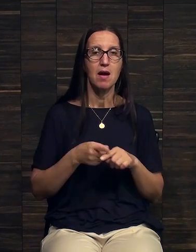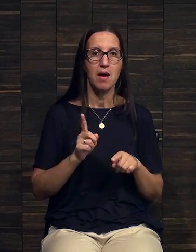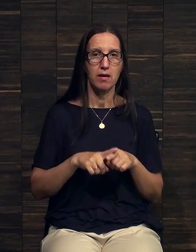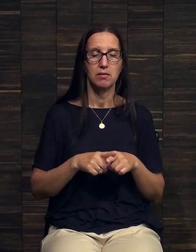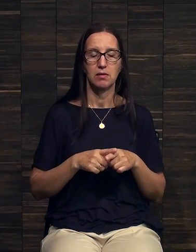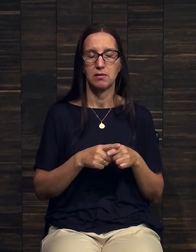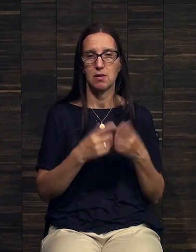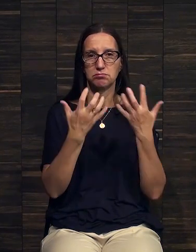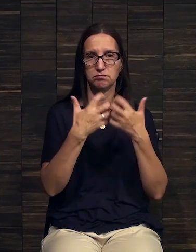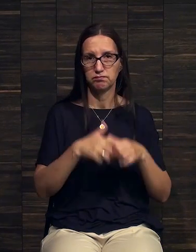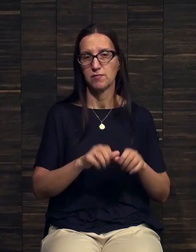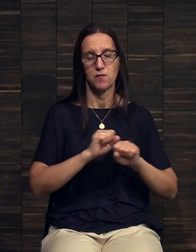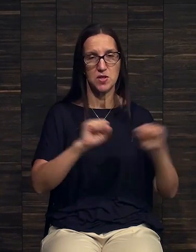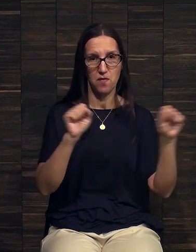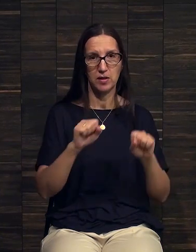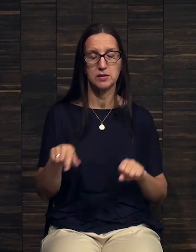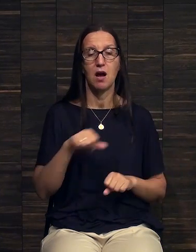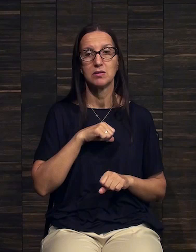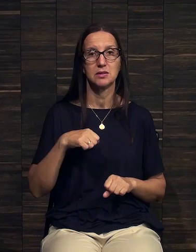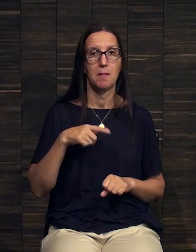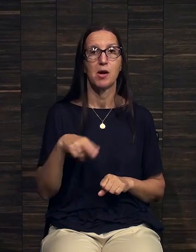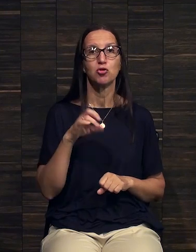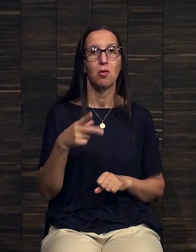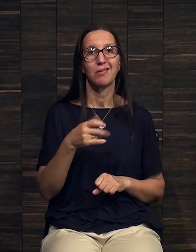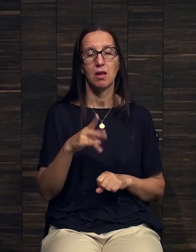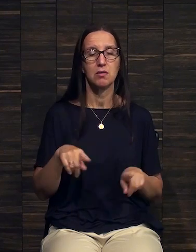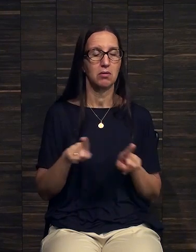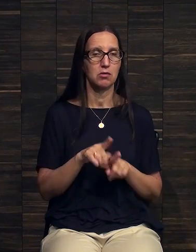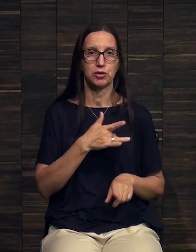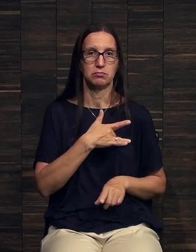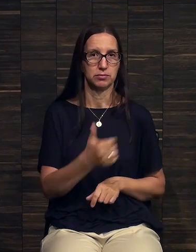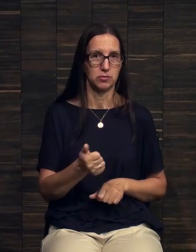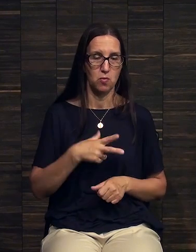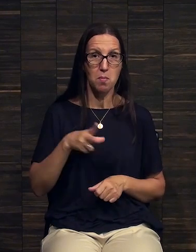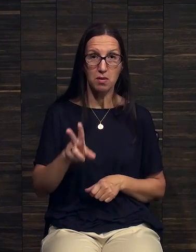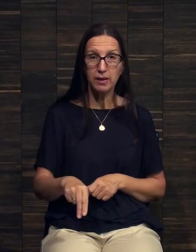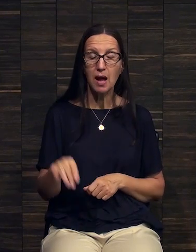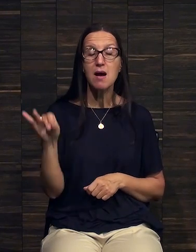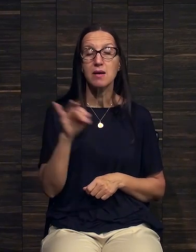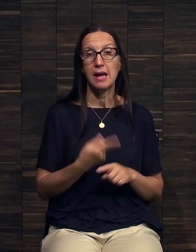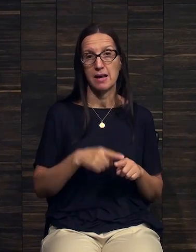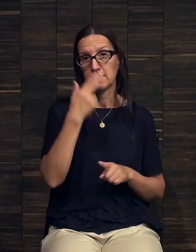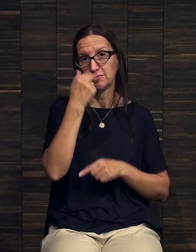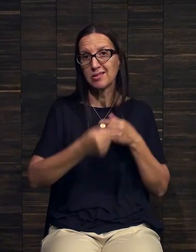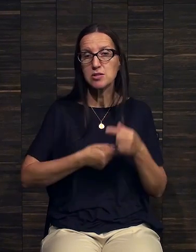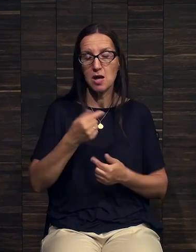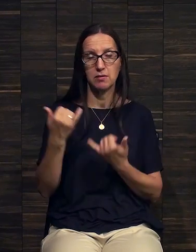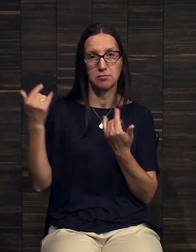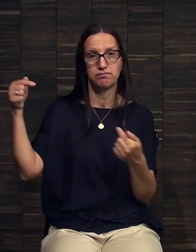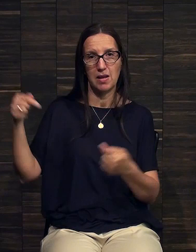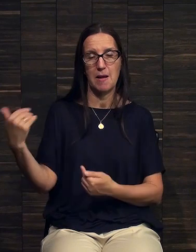moves this machine, it explodes, and John Henry dies of the heart attack. And this is a traditional